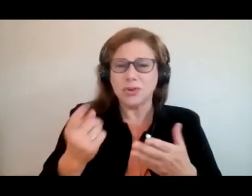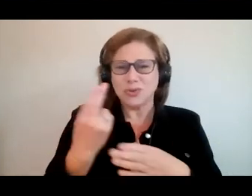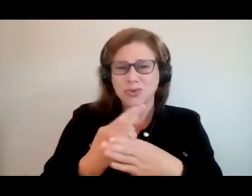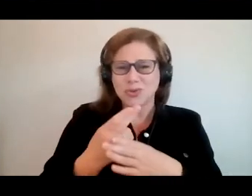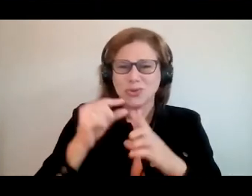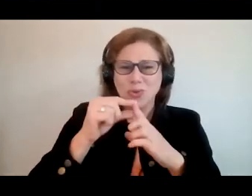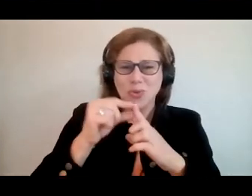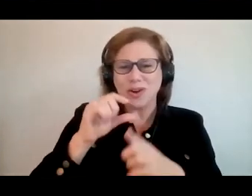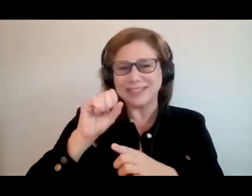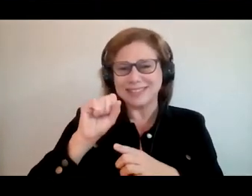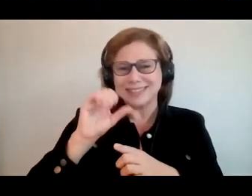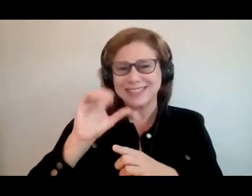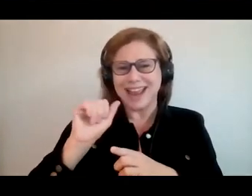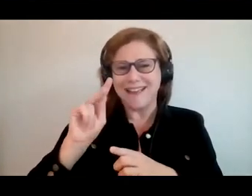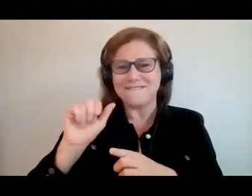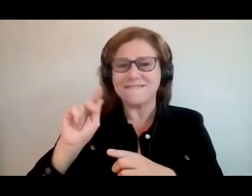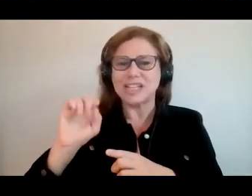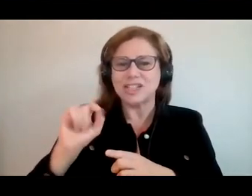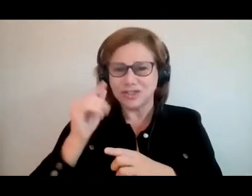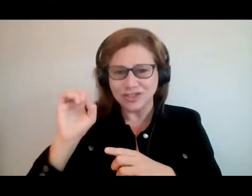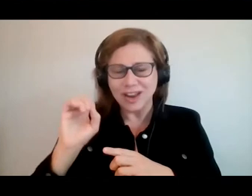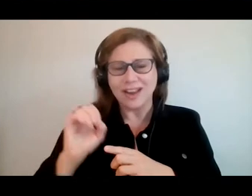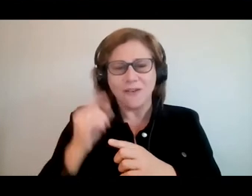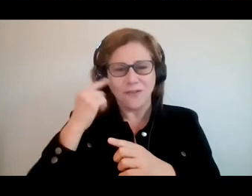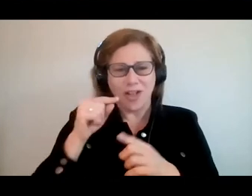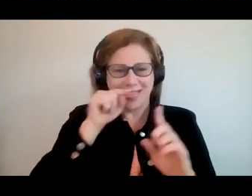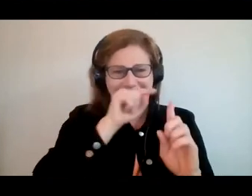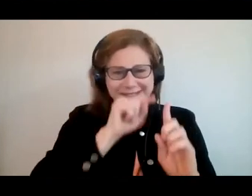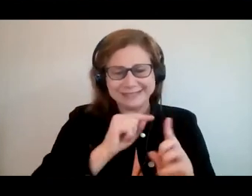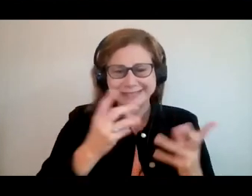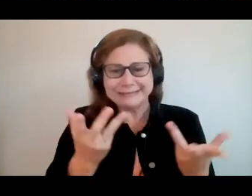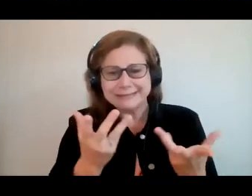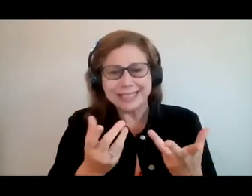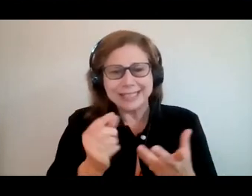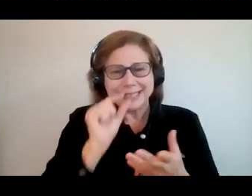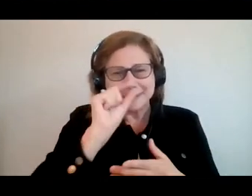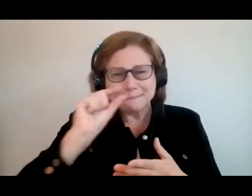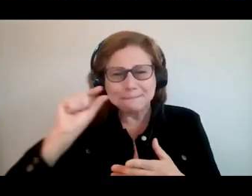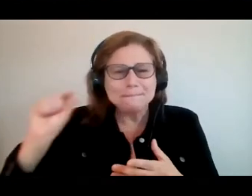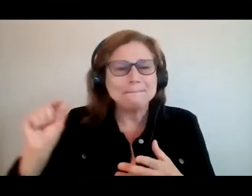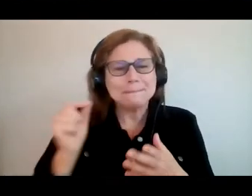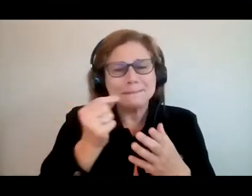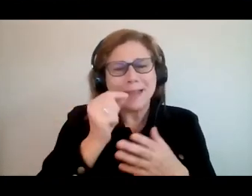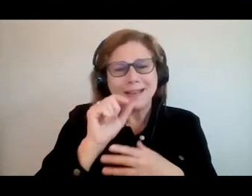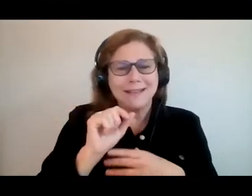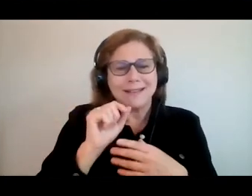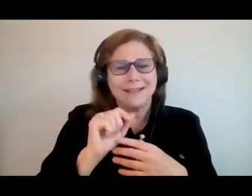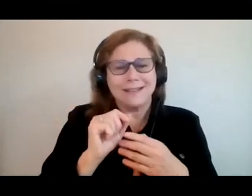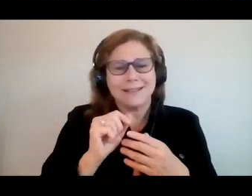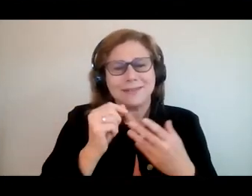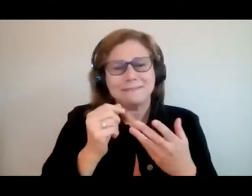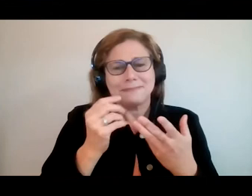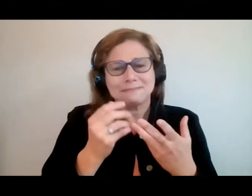know, scavenging for these nuggets. And I just wonder, you know, were there moments where you just kind